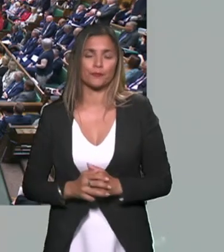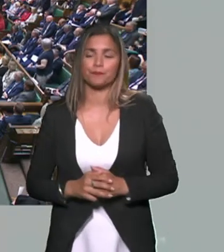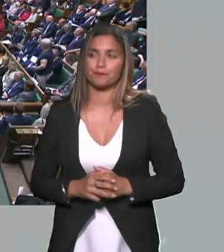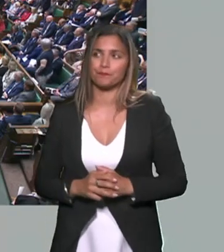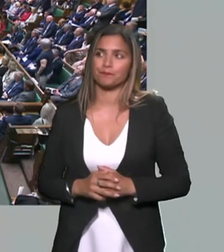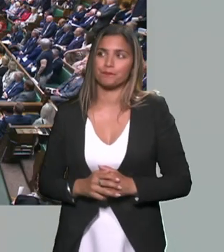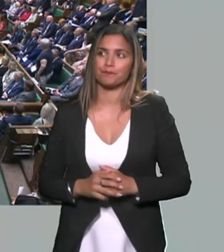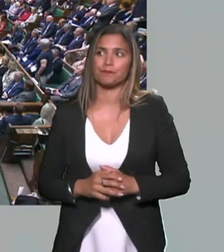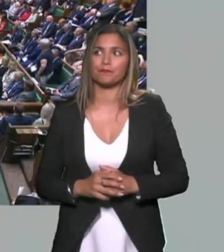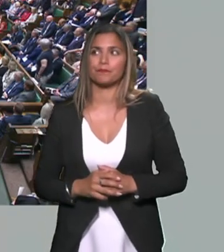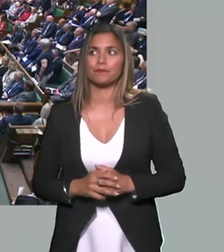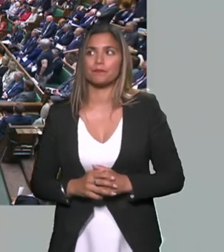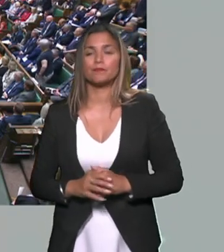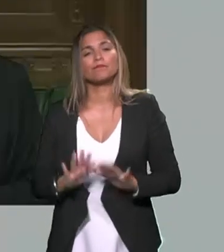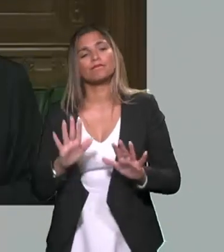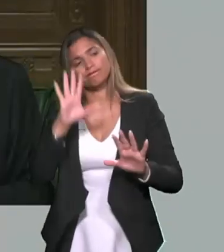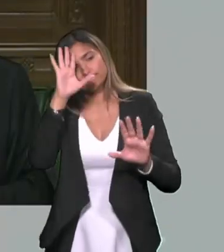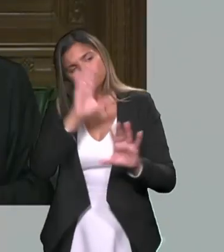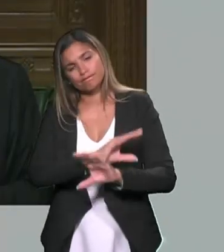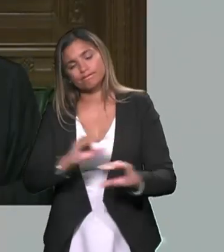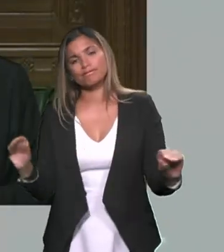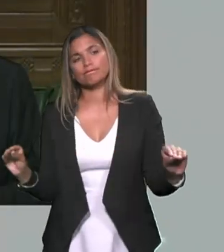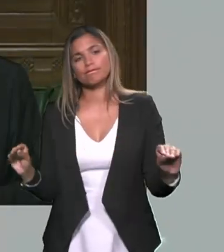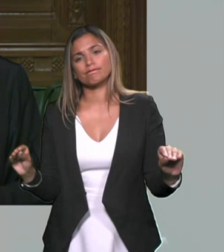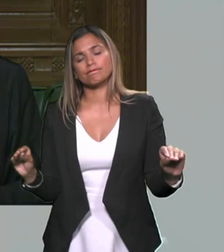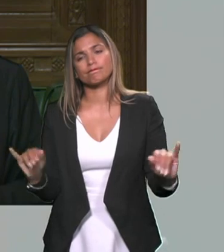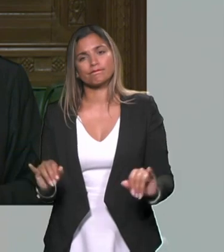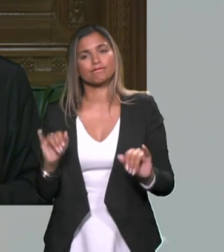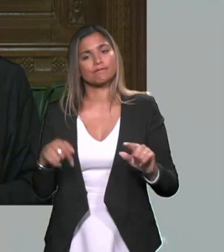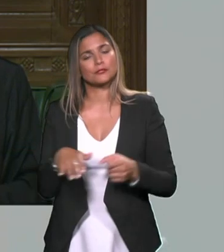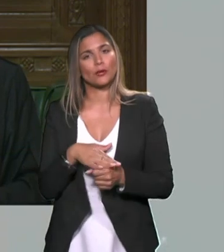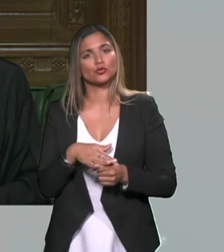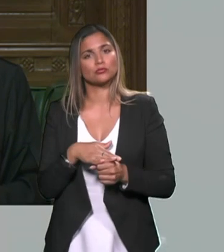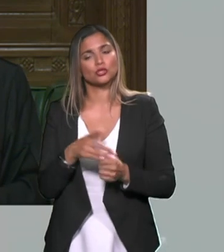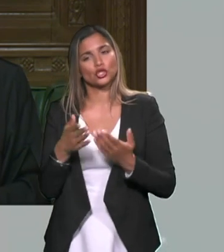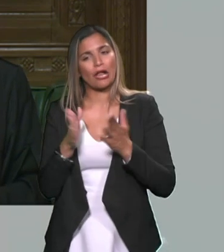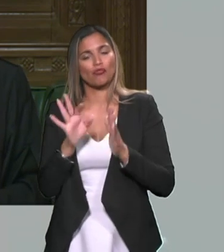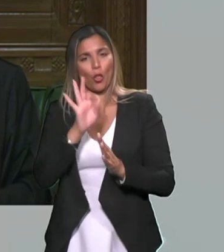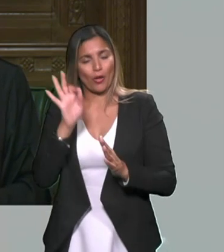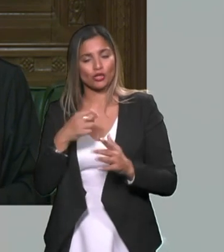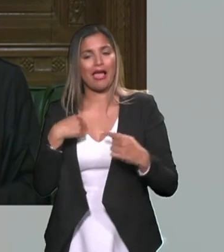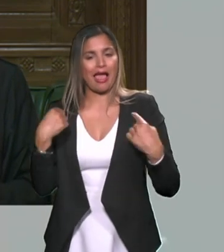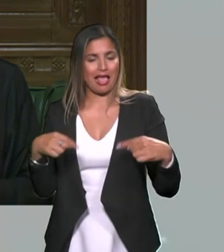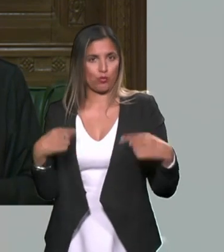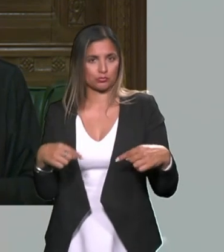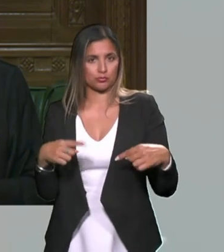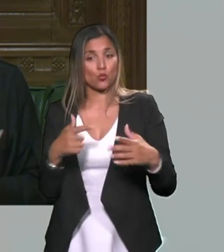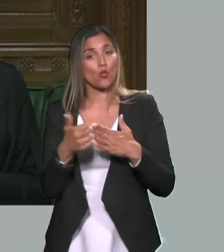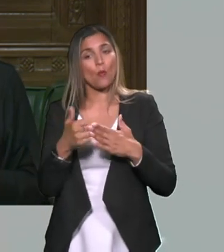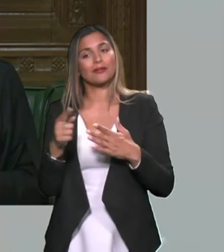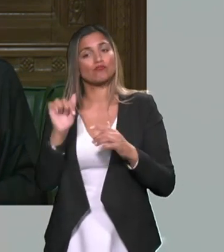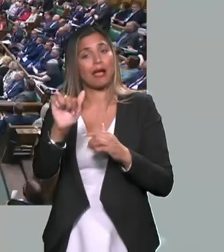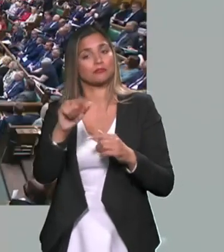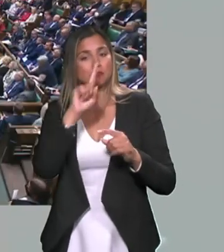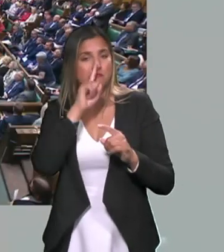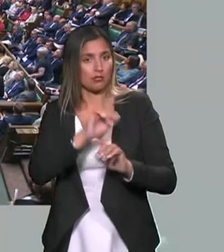that there is a subjudice on this? I allowed that question because it was very general, and that's the only way I would ever allow it to be discussed at the moment. Andrew